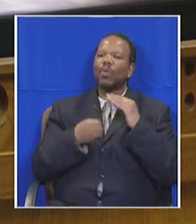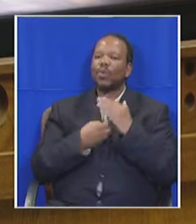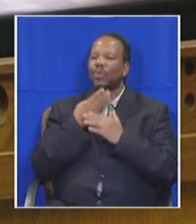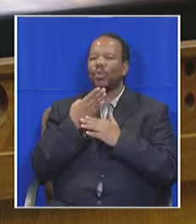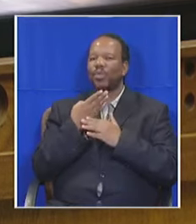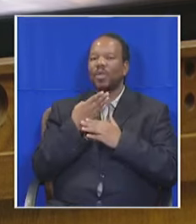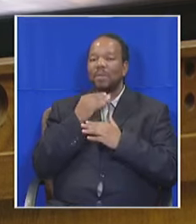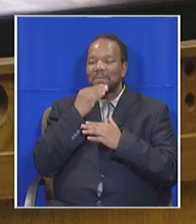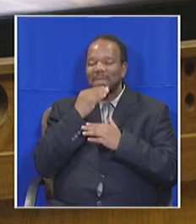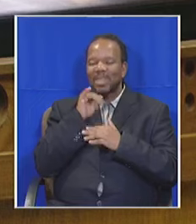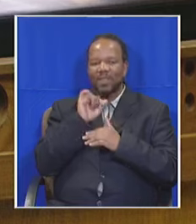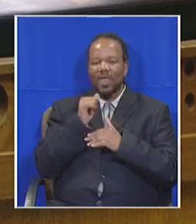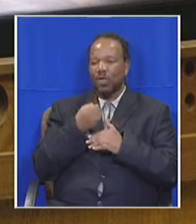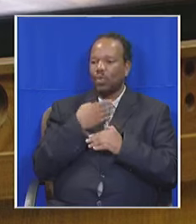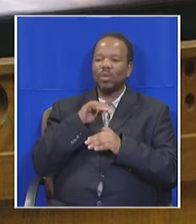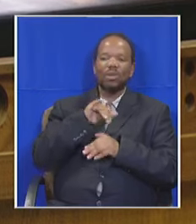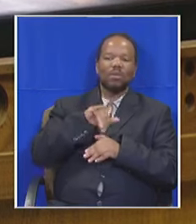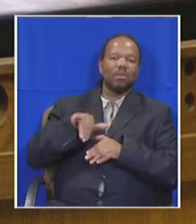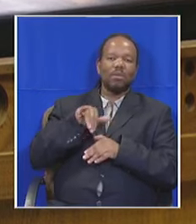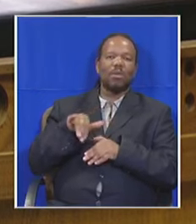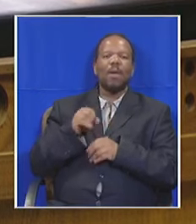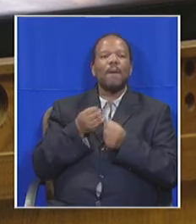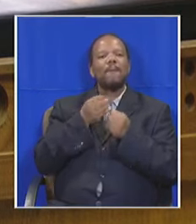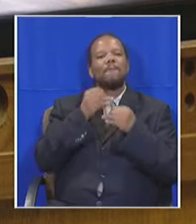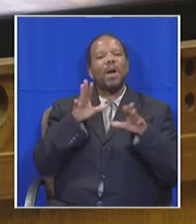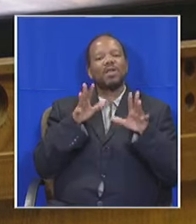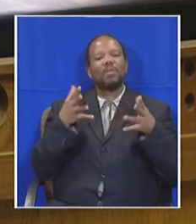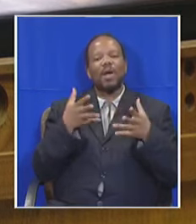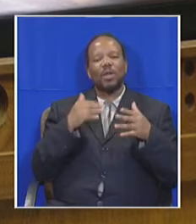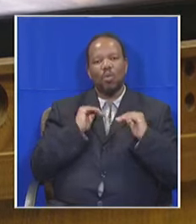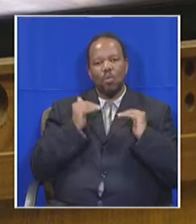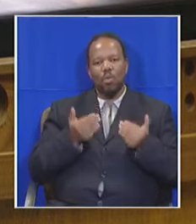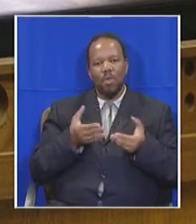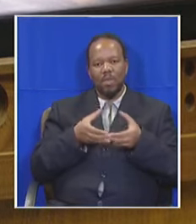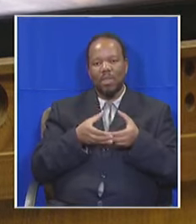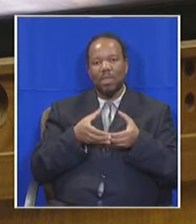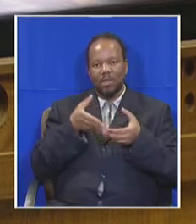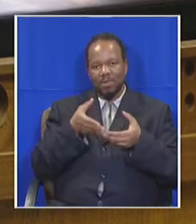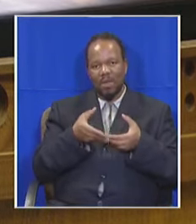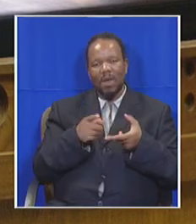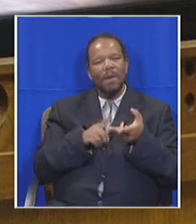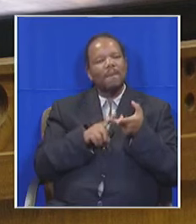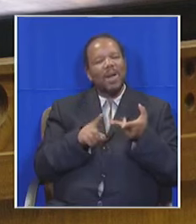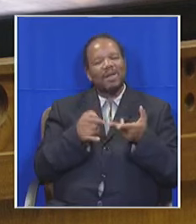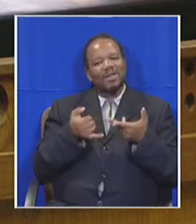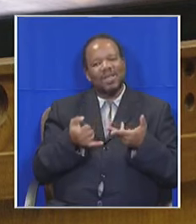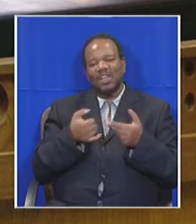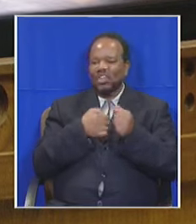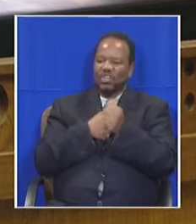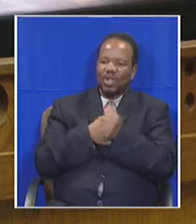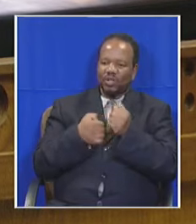behind. There's a multi-party women's caucus, yet there's no formal structure of parliament to at the very least